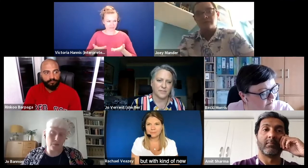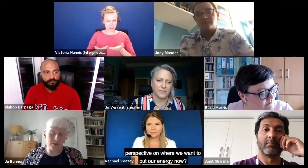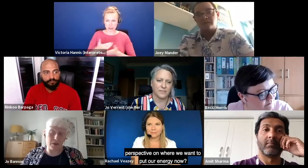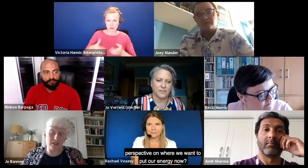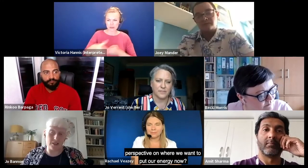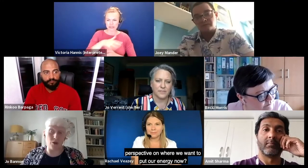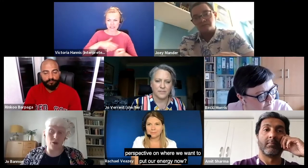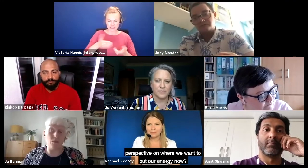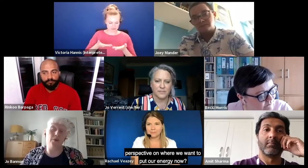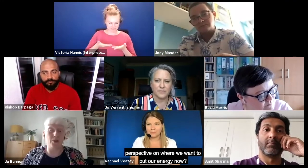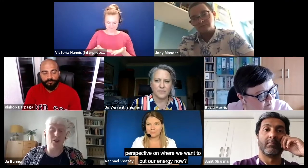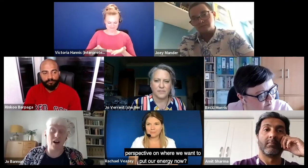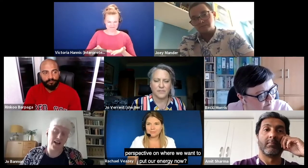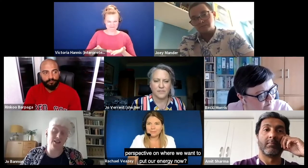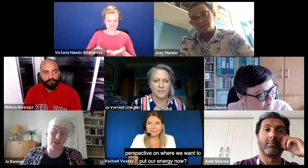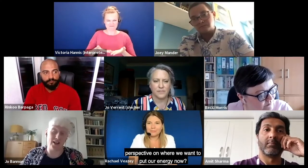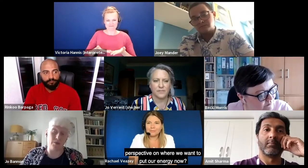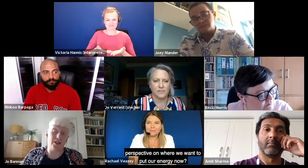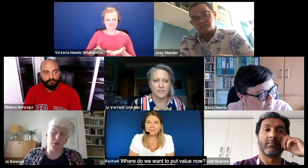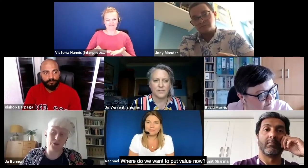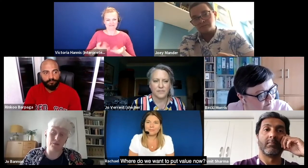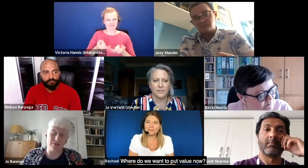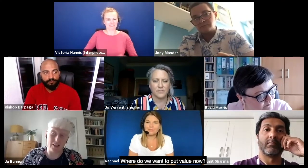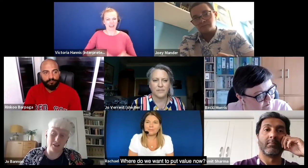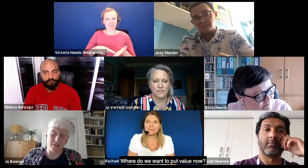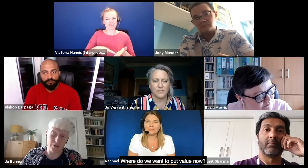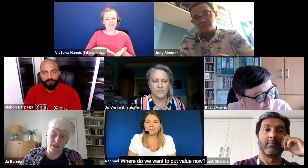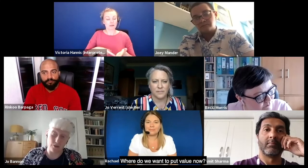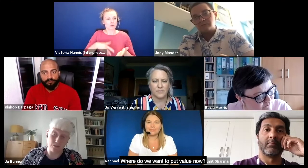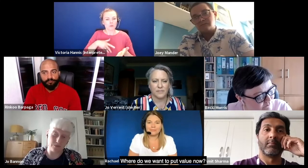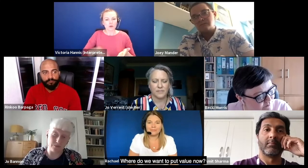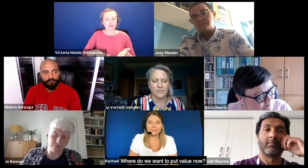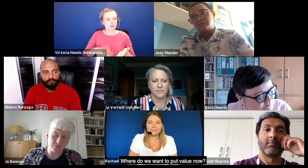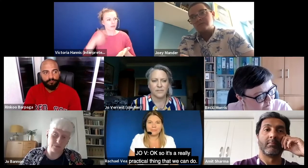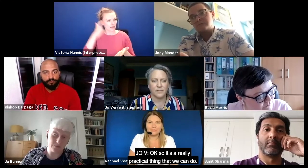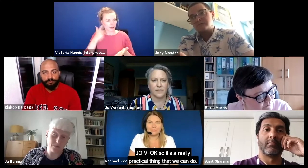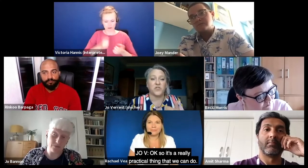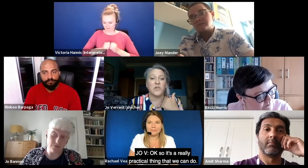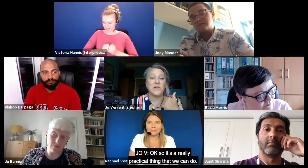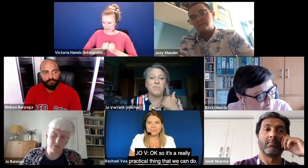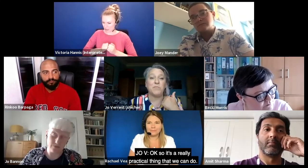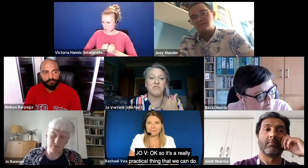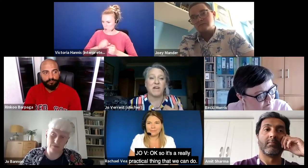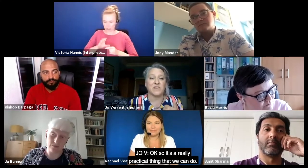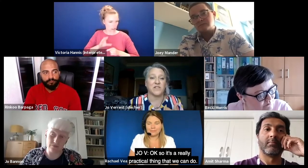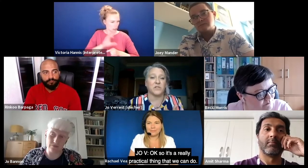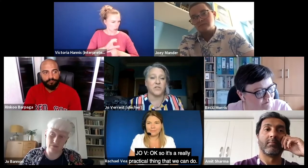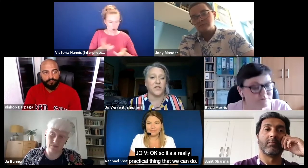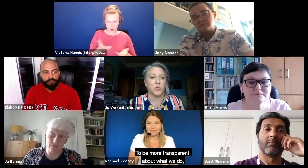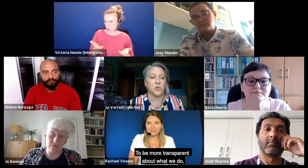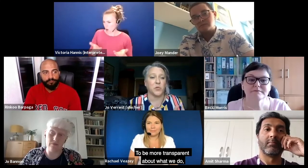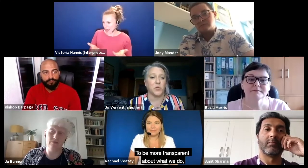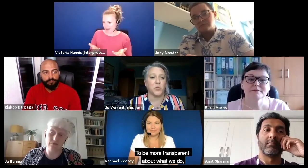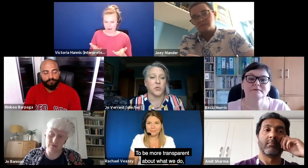new perspective on where we want to put our energy now, where do we want to put value now. Okay, so it's a really practical thing that we can